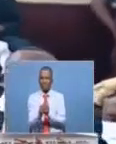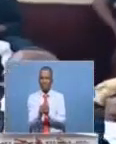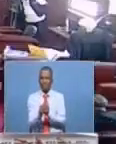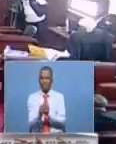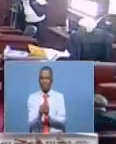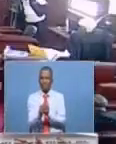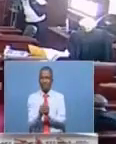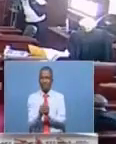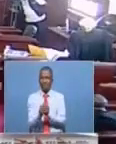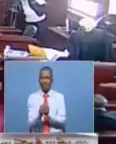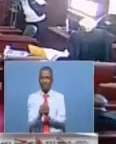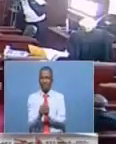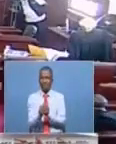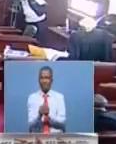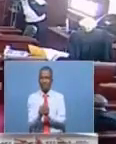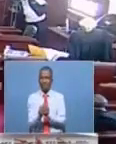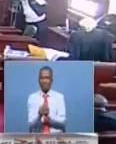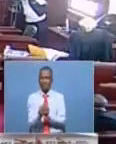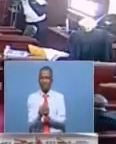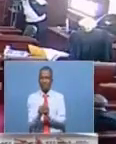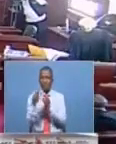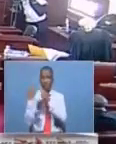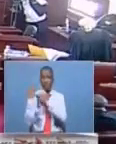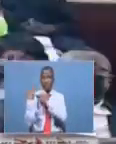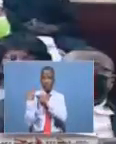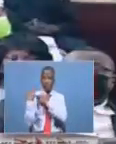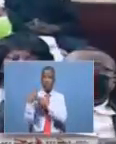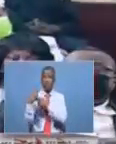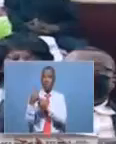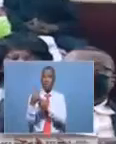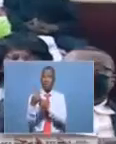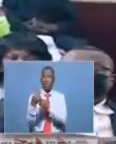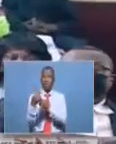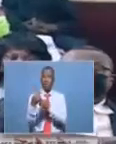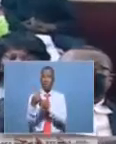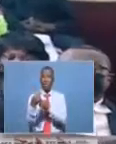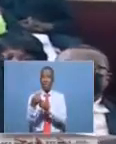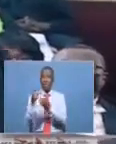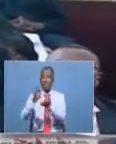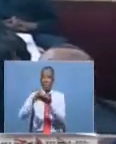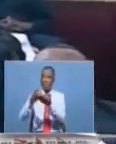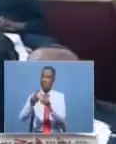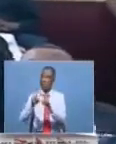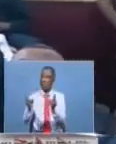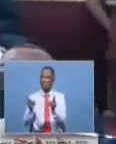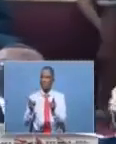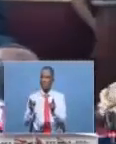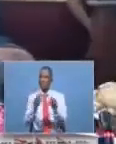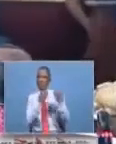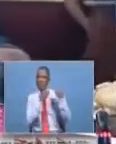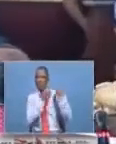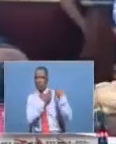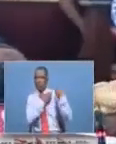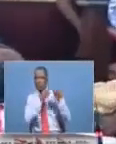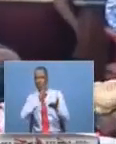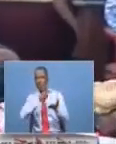of a party and the role of a witness. So my lord,